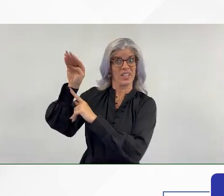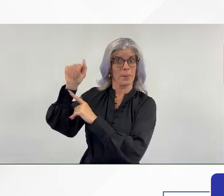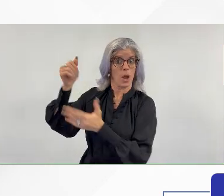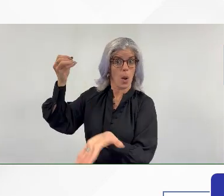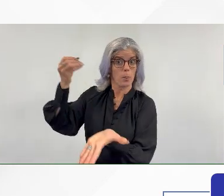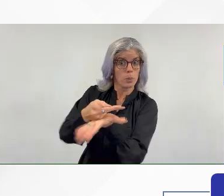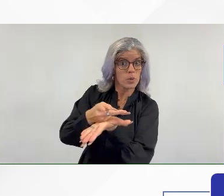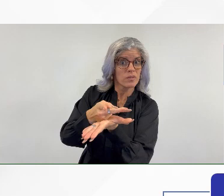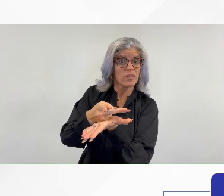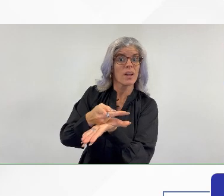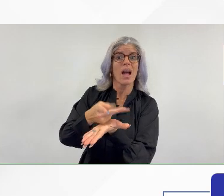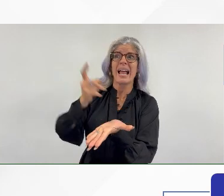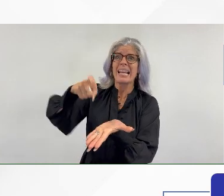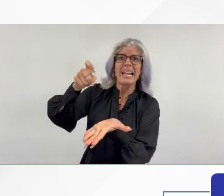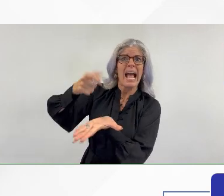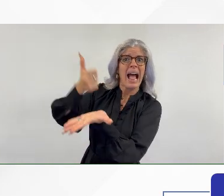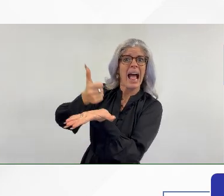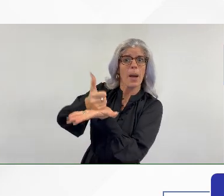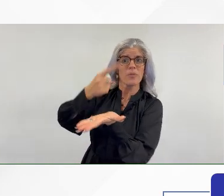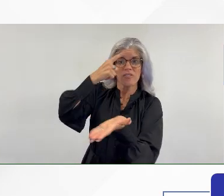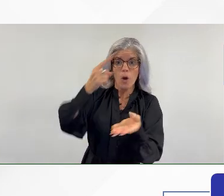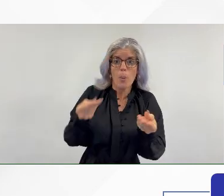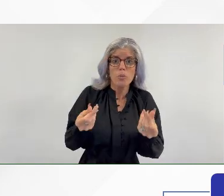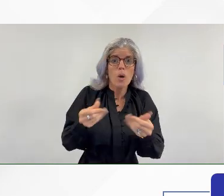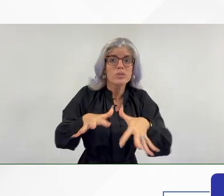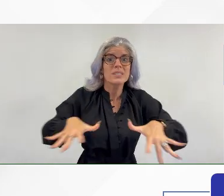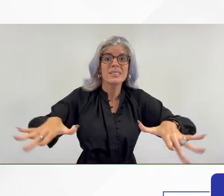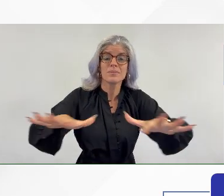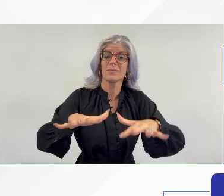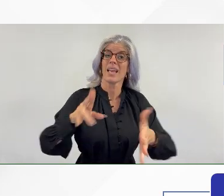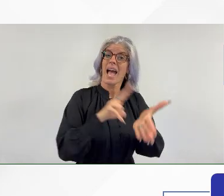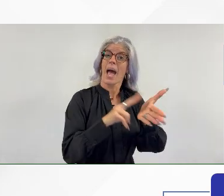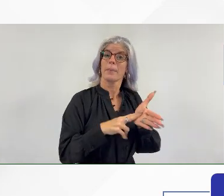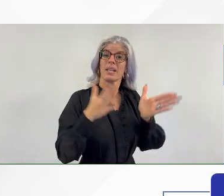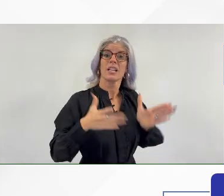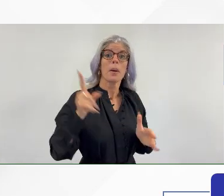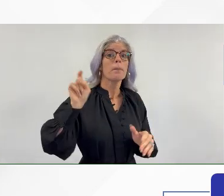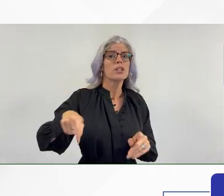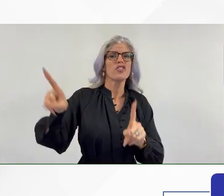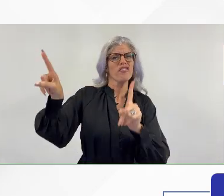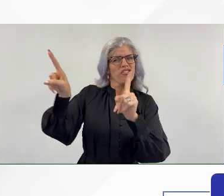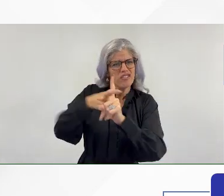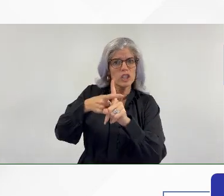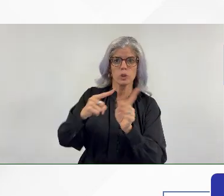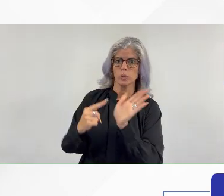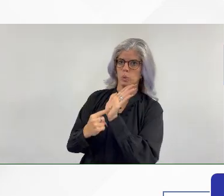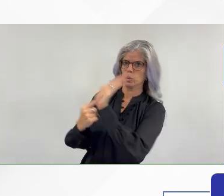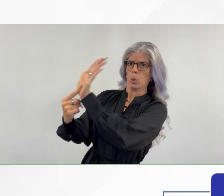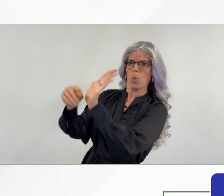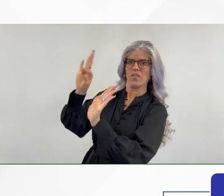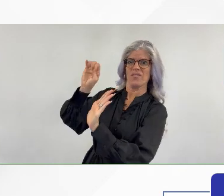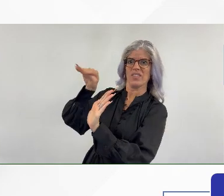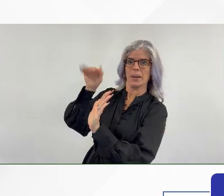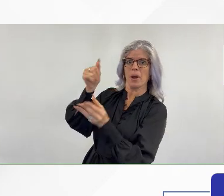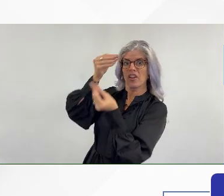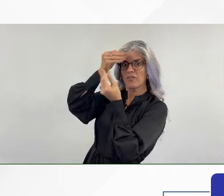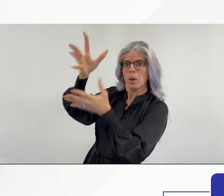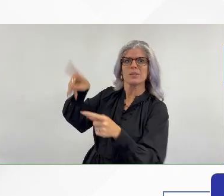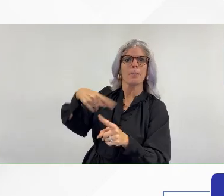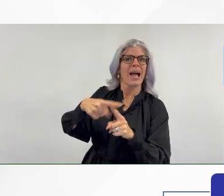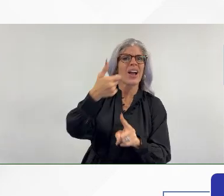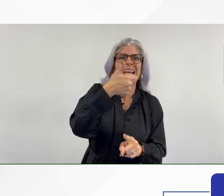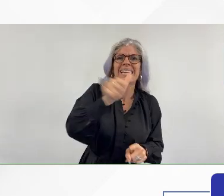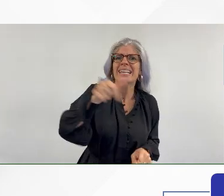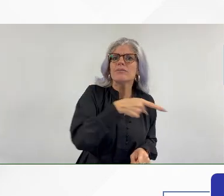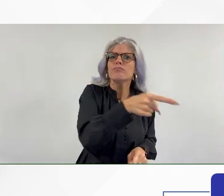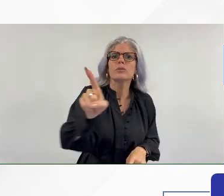information about any actual or anticipated insurance settlement or recovery it is entitled to for that property. This is